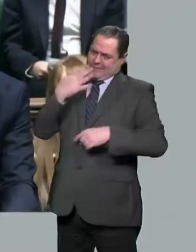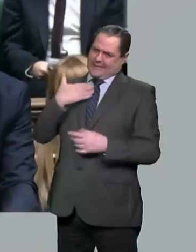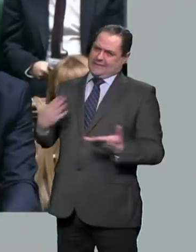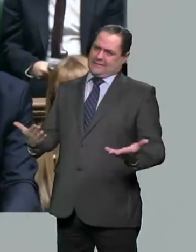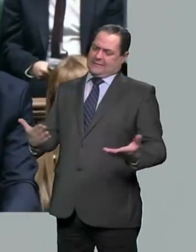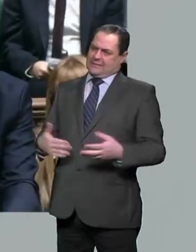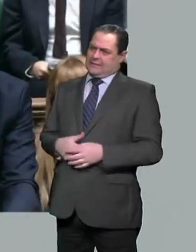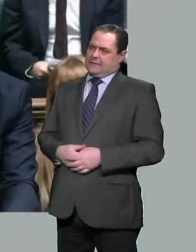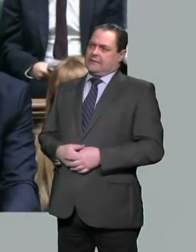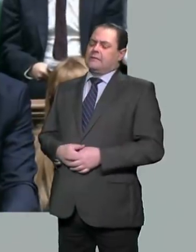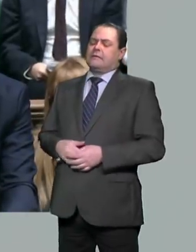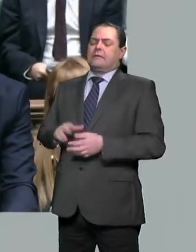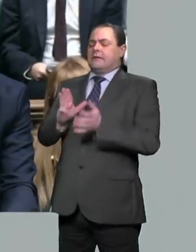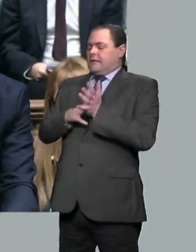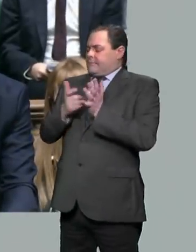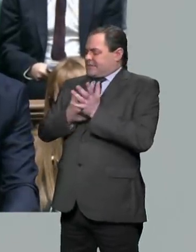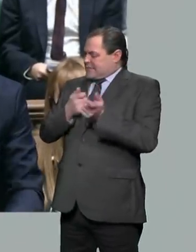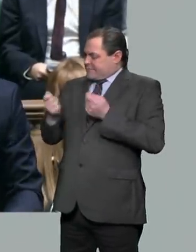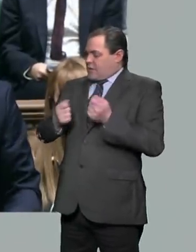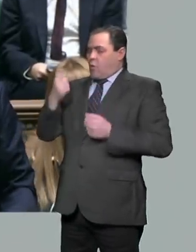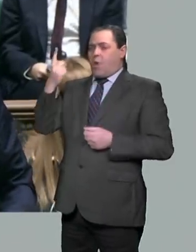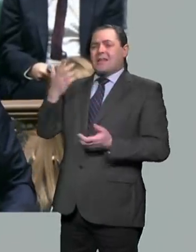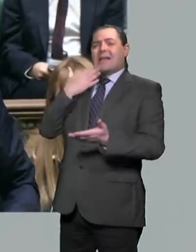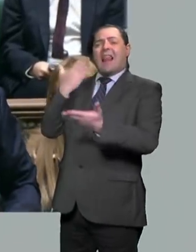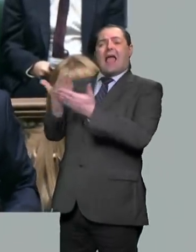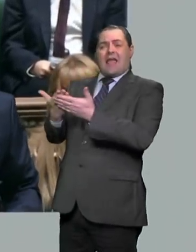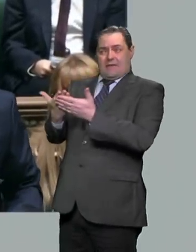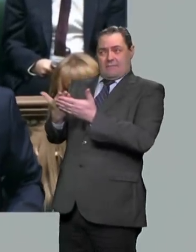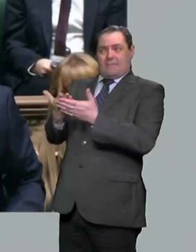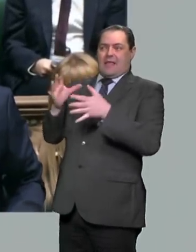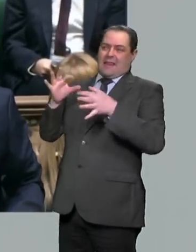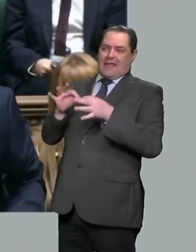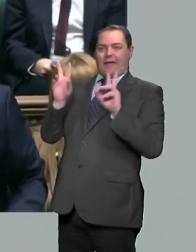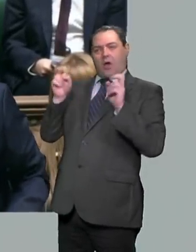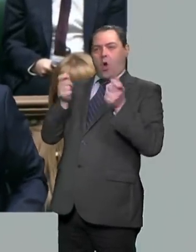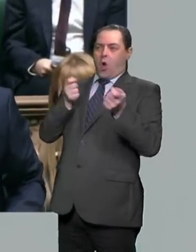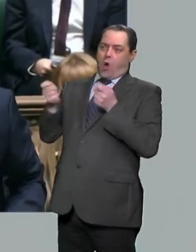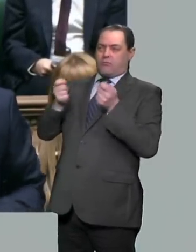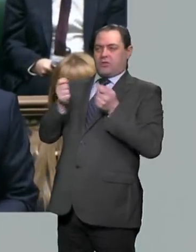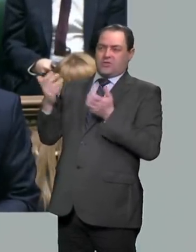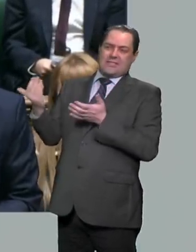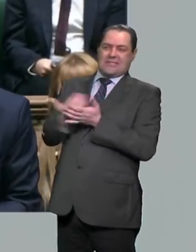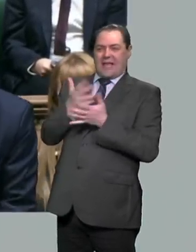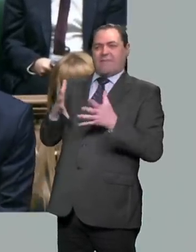Speaker, one of the most absurd claims made on behalf of Operation Save Big Dog